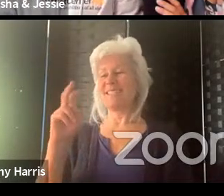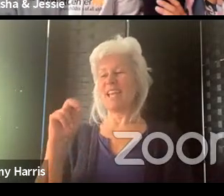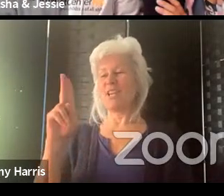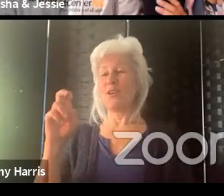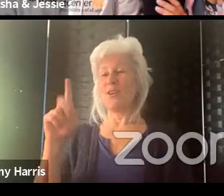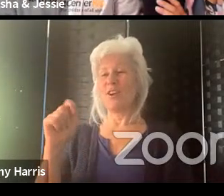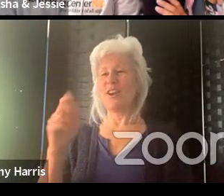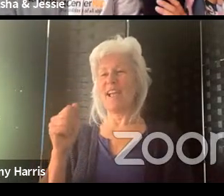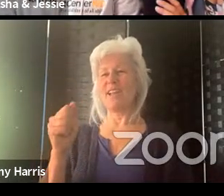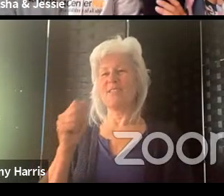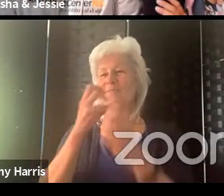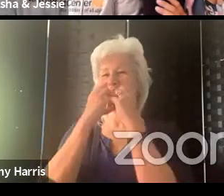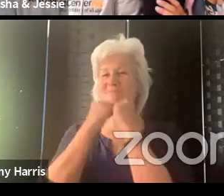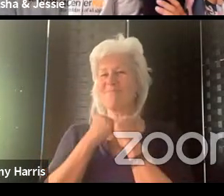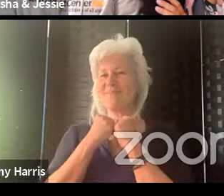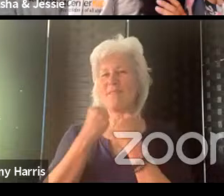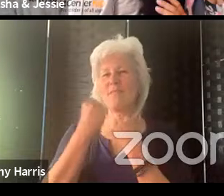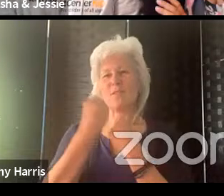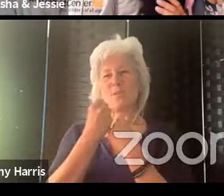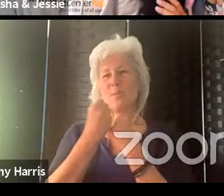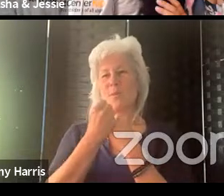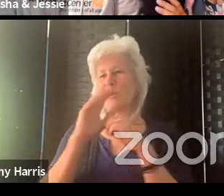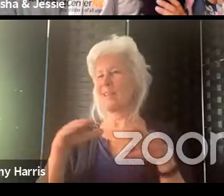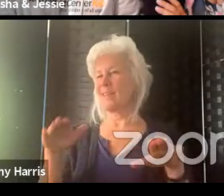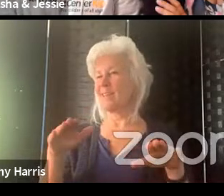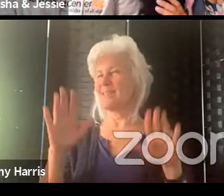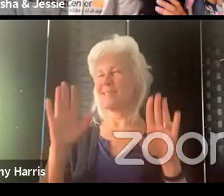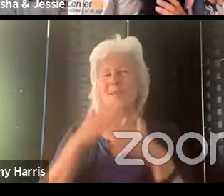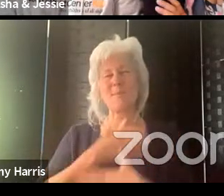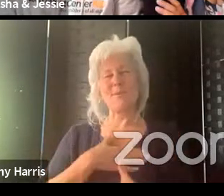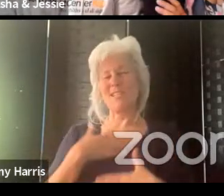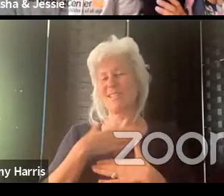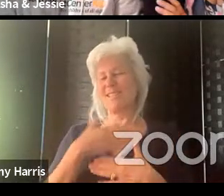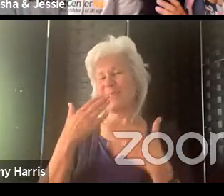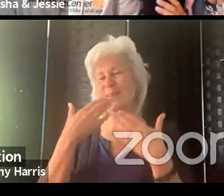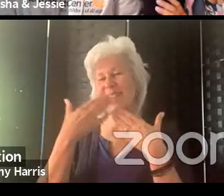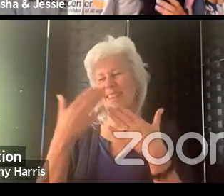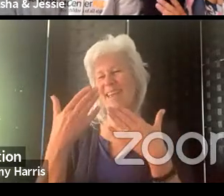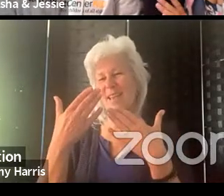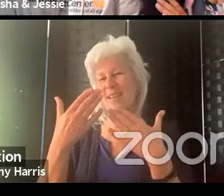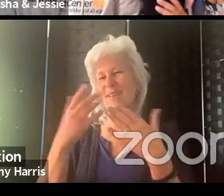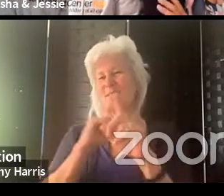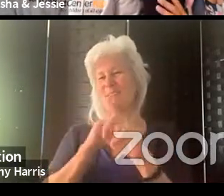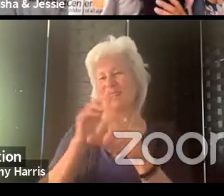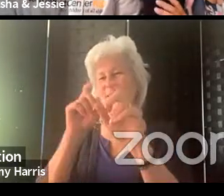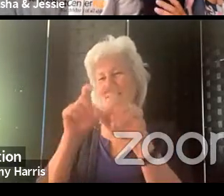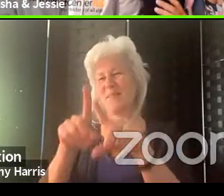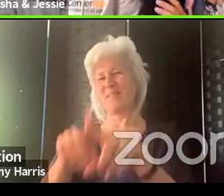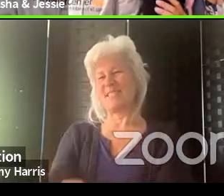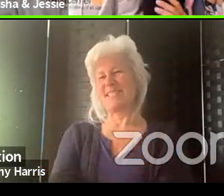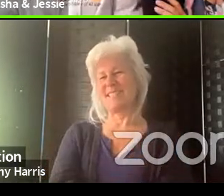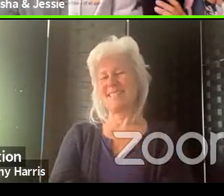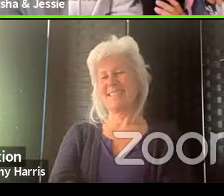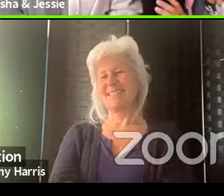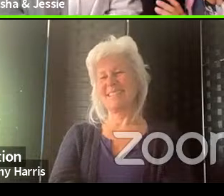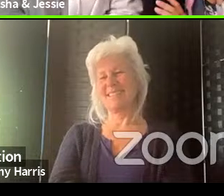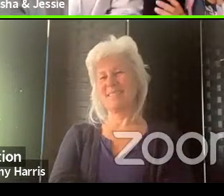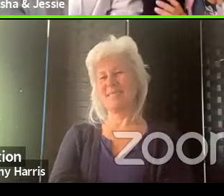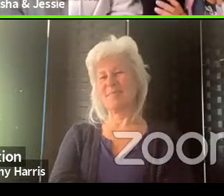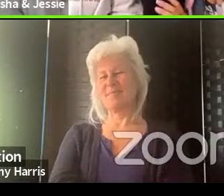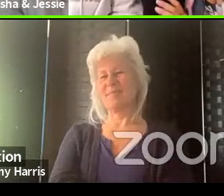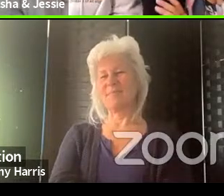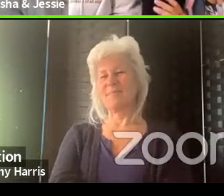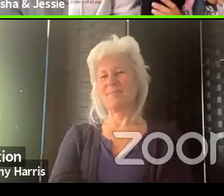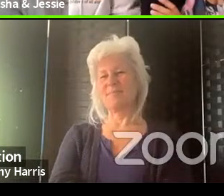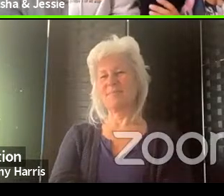supporting kids of all abilities is so appreciated. So thank you both for answering our questions today. Thank you. The